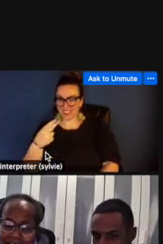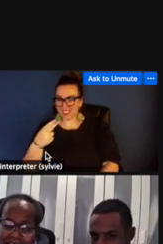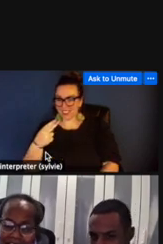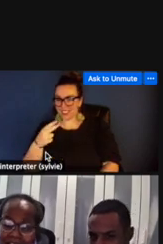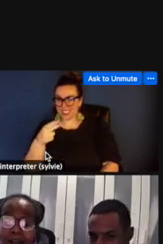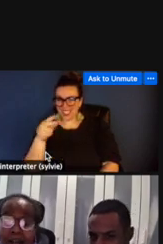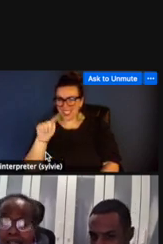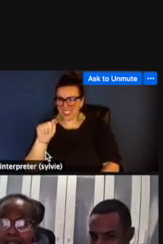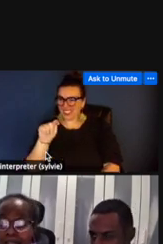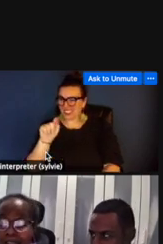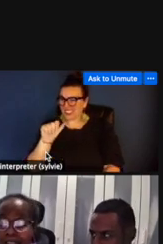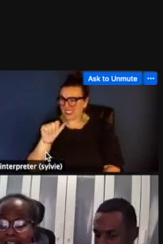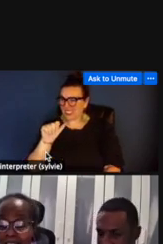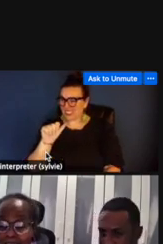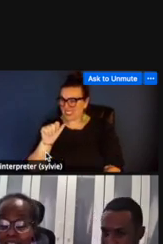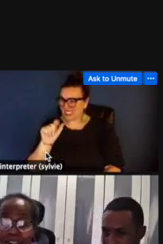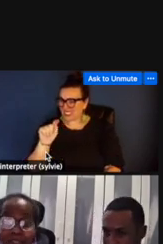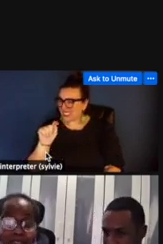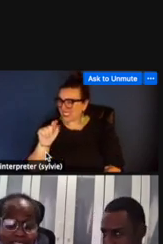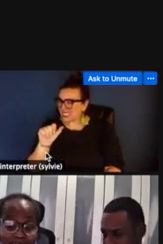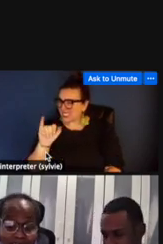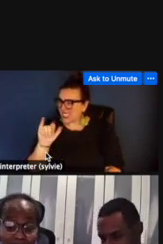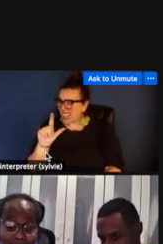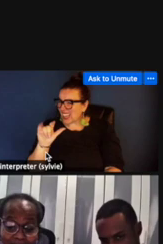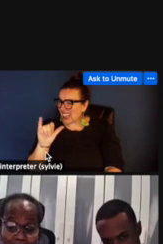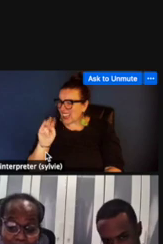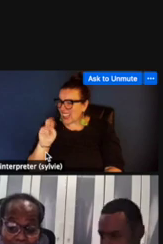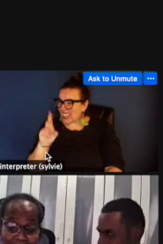Telling. Telling.